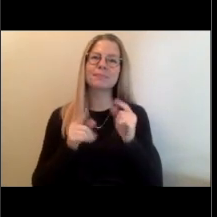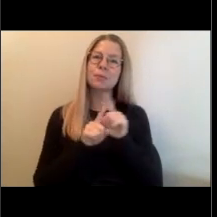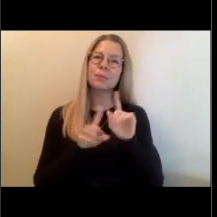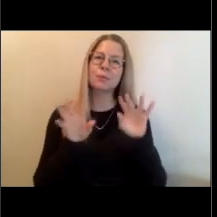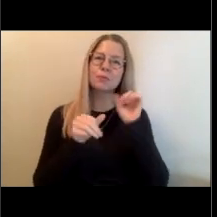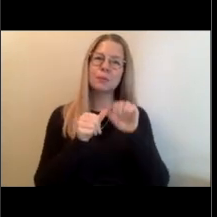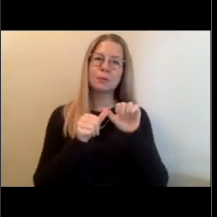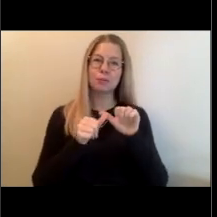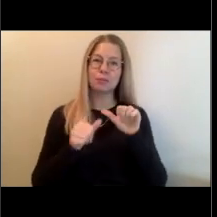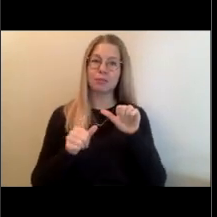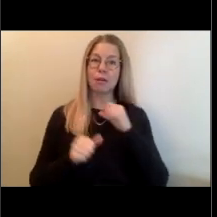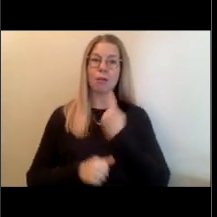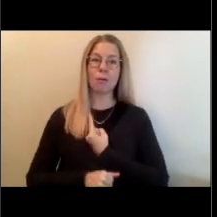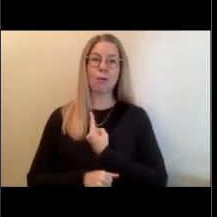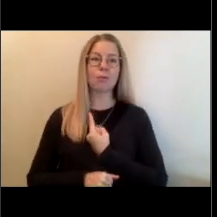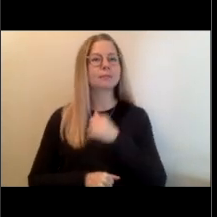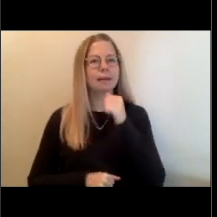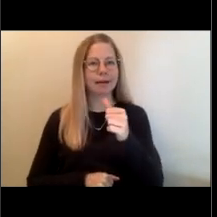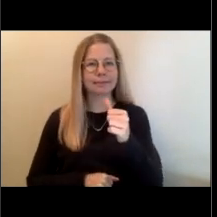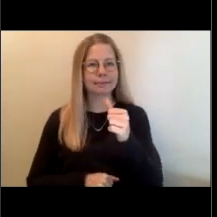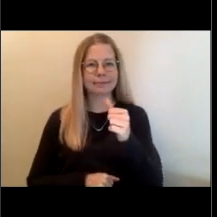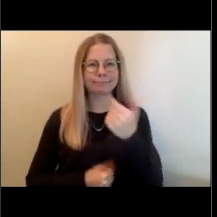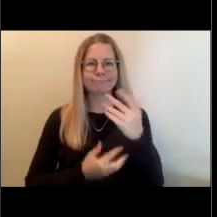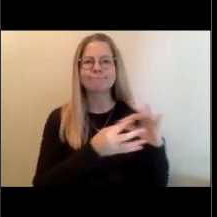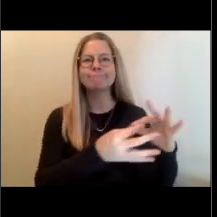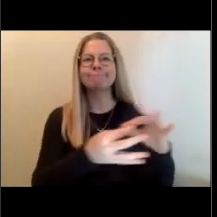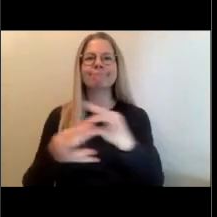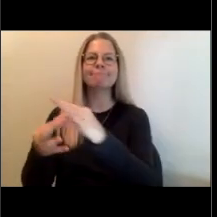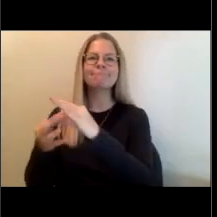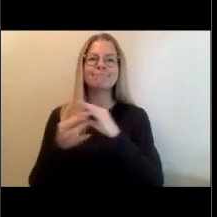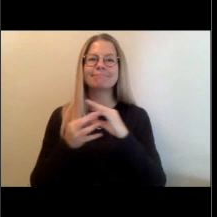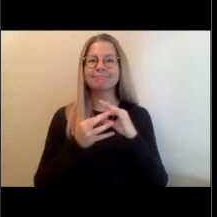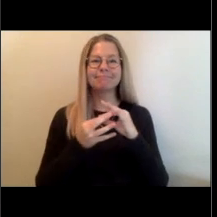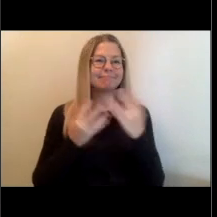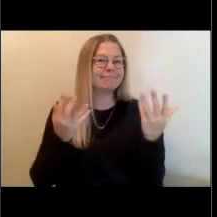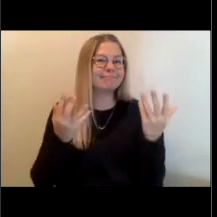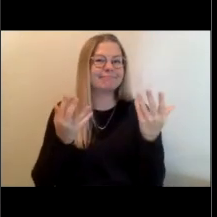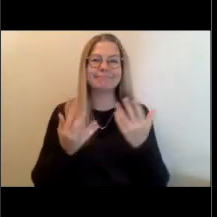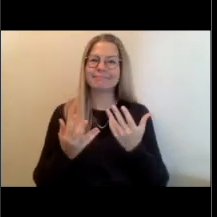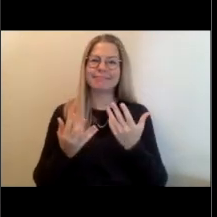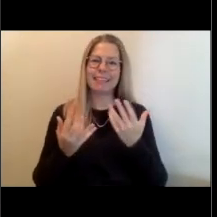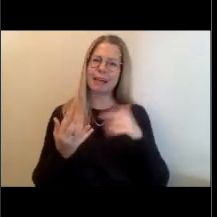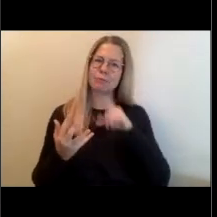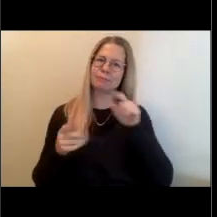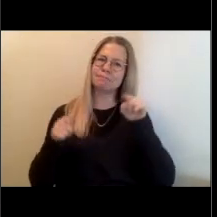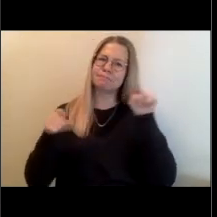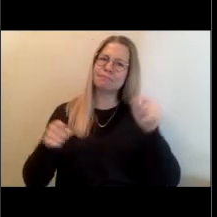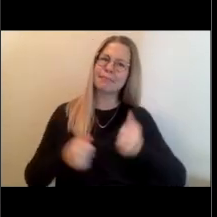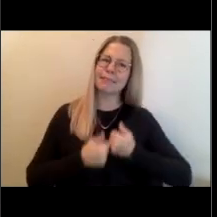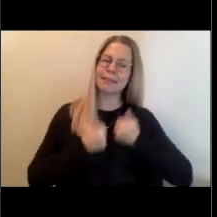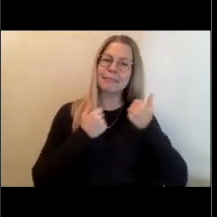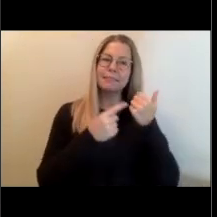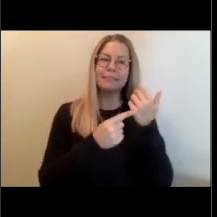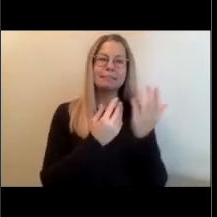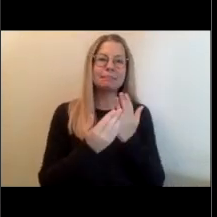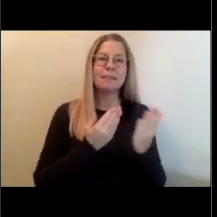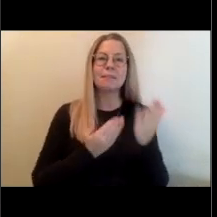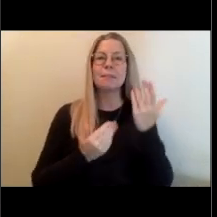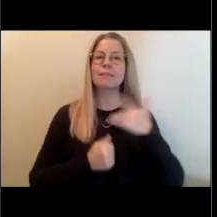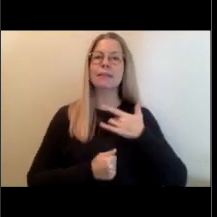alone. And that is so true all the time in life, even when we think we are by ourselves in our own little stew